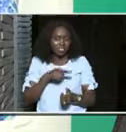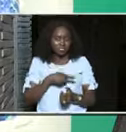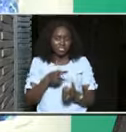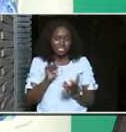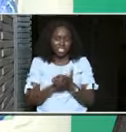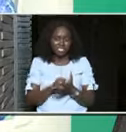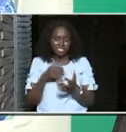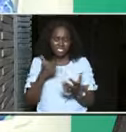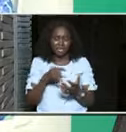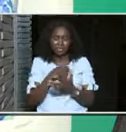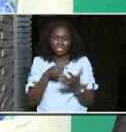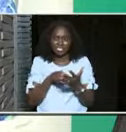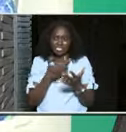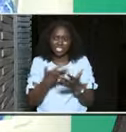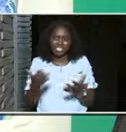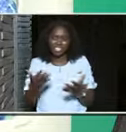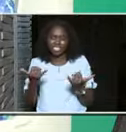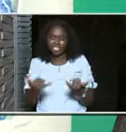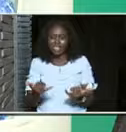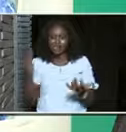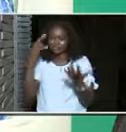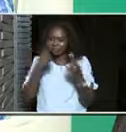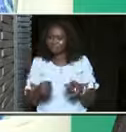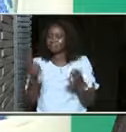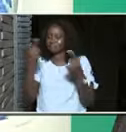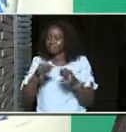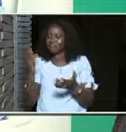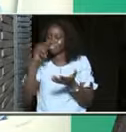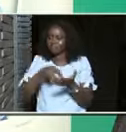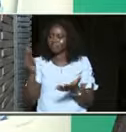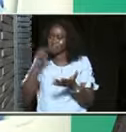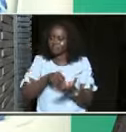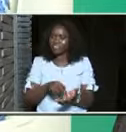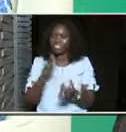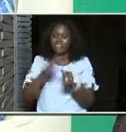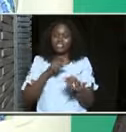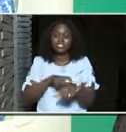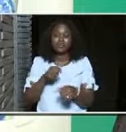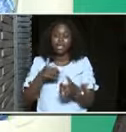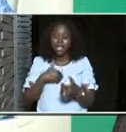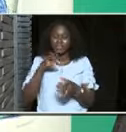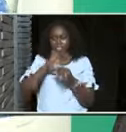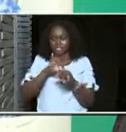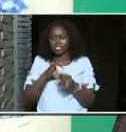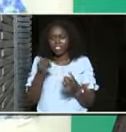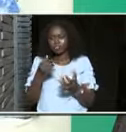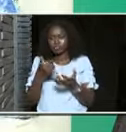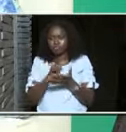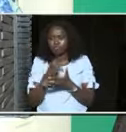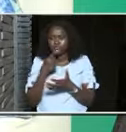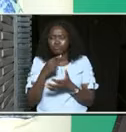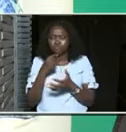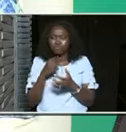these things now are becoming a recurring decimal every time we have elections. And there are those who argue that we're very fractured.